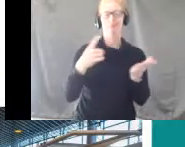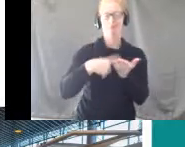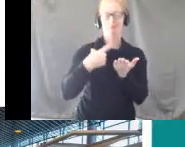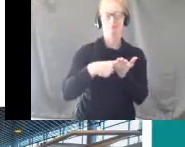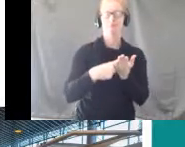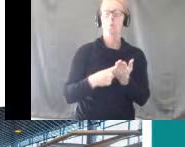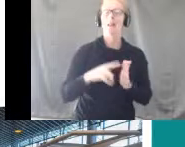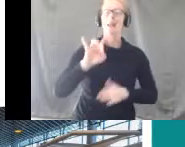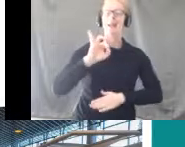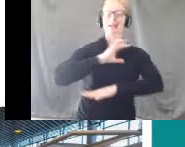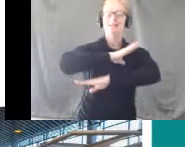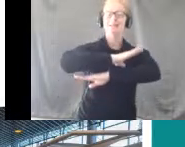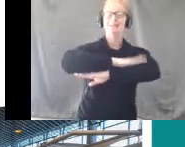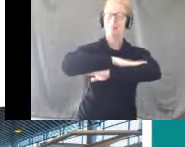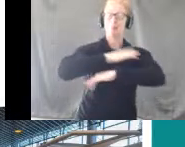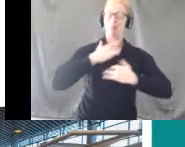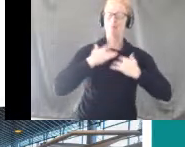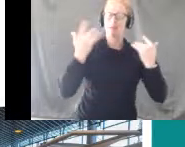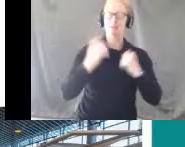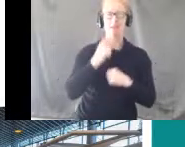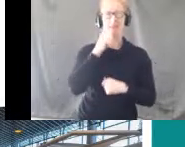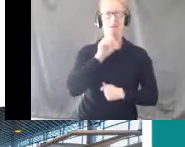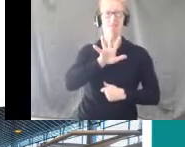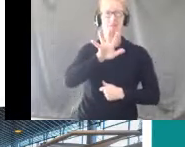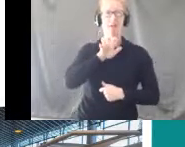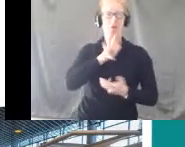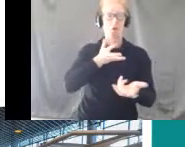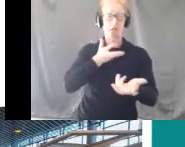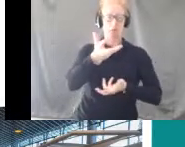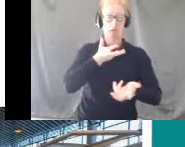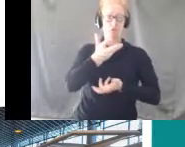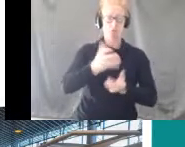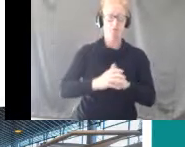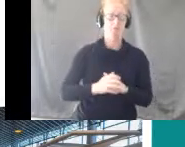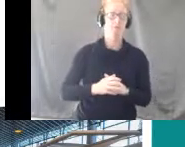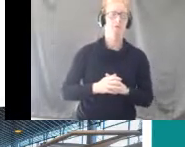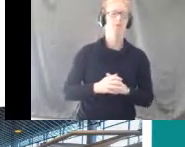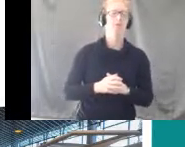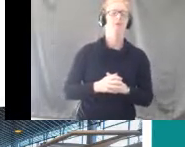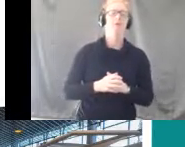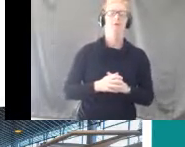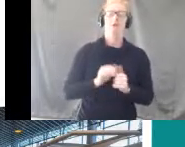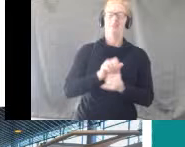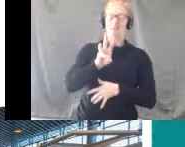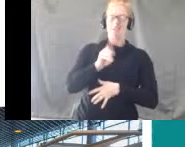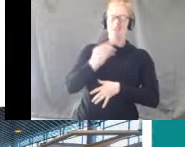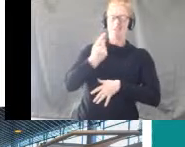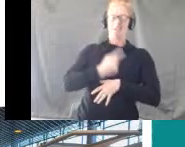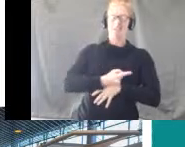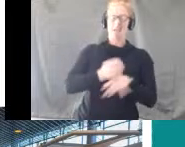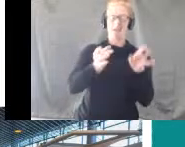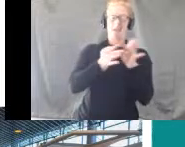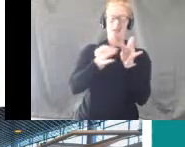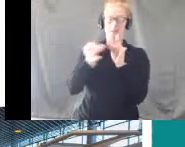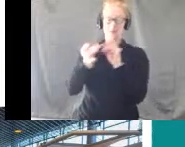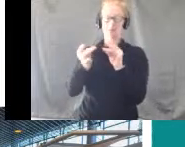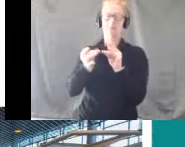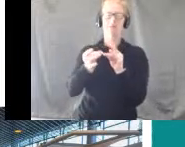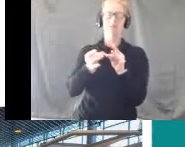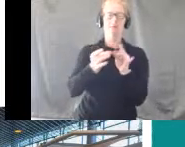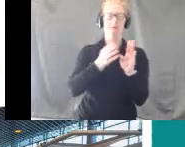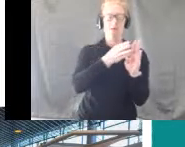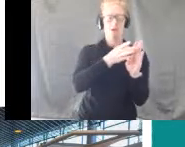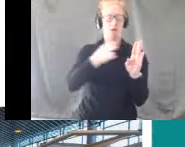events with approximately 500 interactions. During the 60-day comment period, IBR team took a multi-pronged